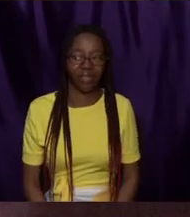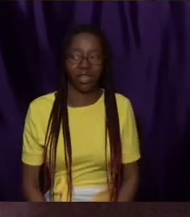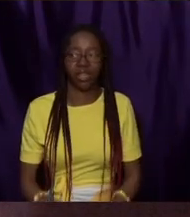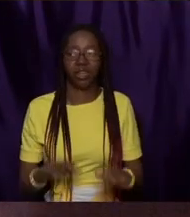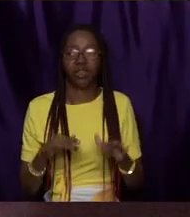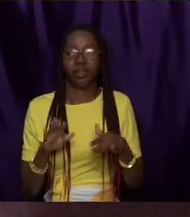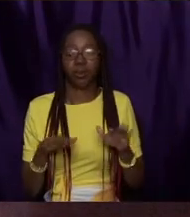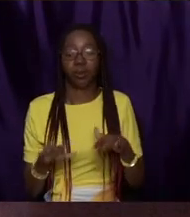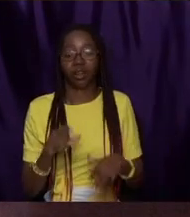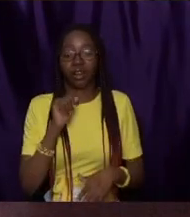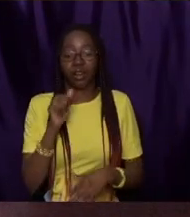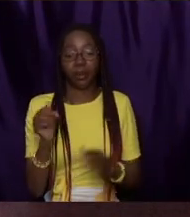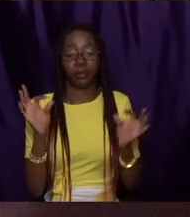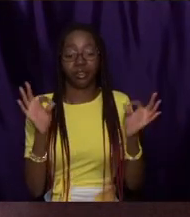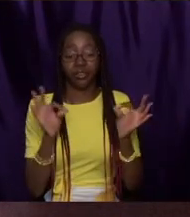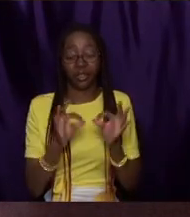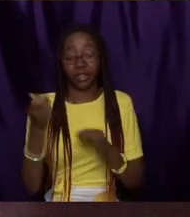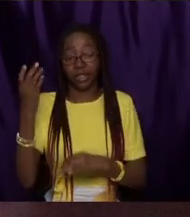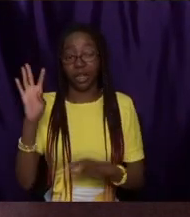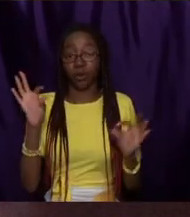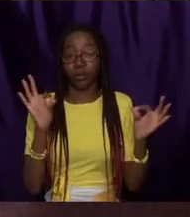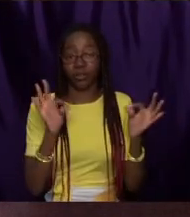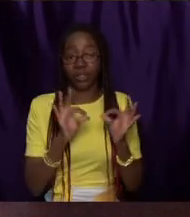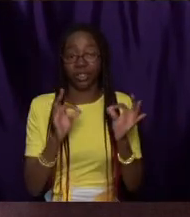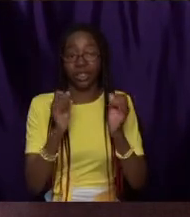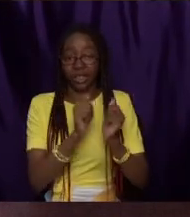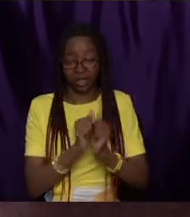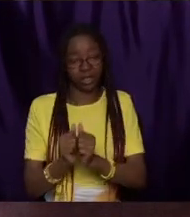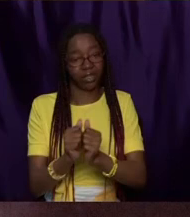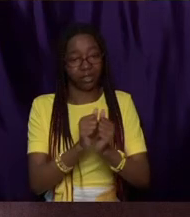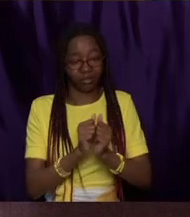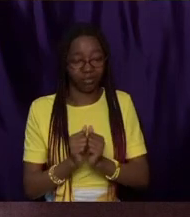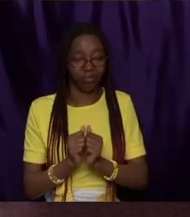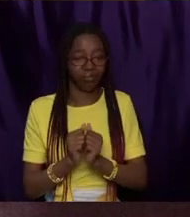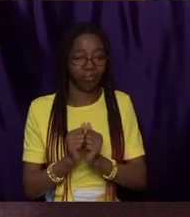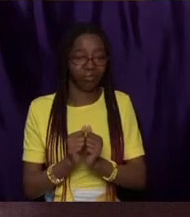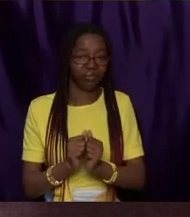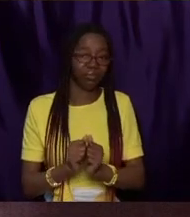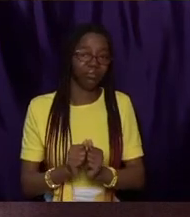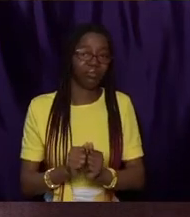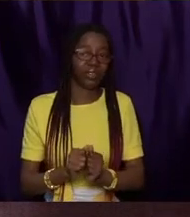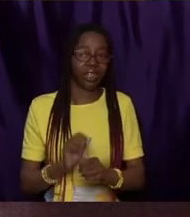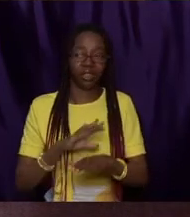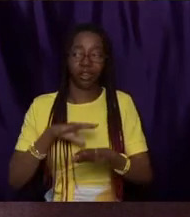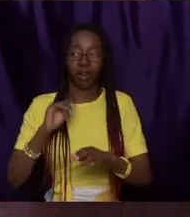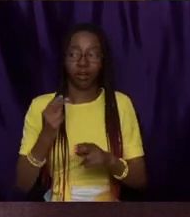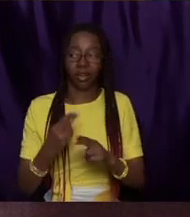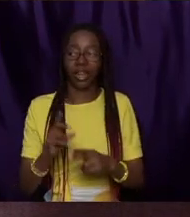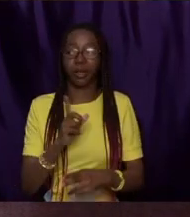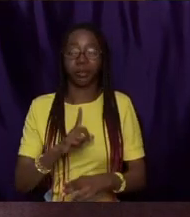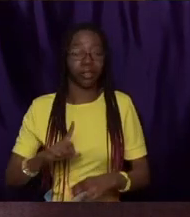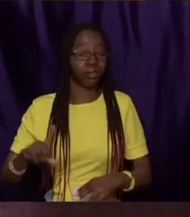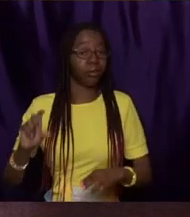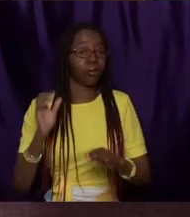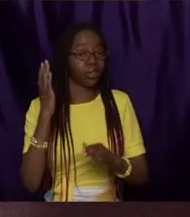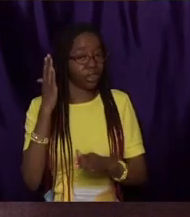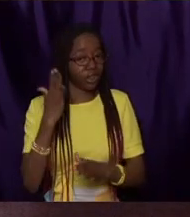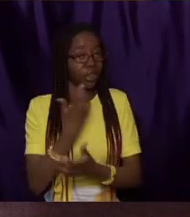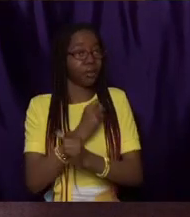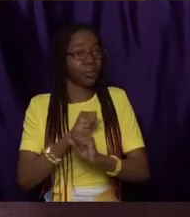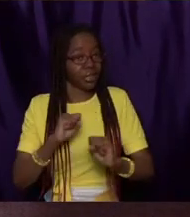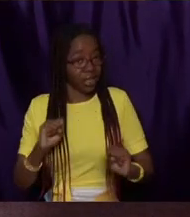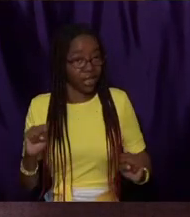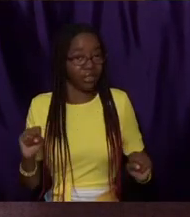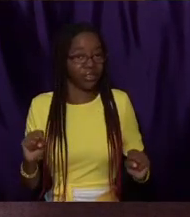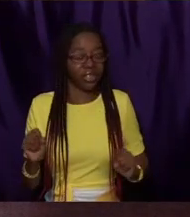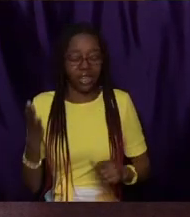our imperfections and God will perfect us together. Come on. They that call upon the name of the Lord shall be